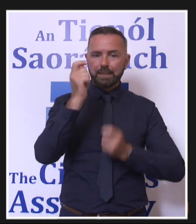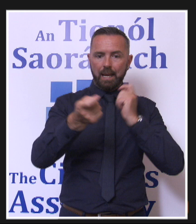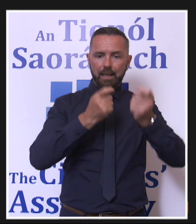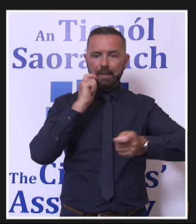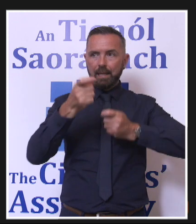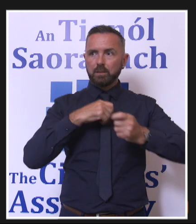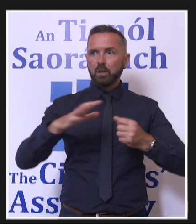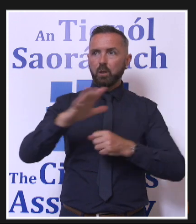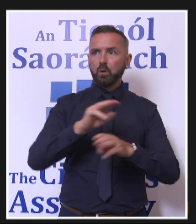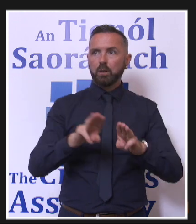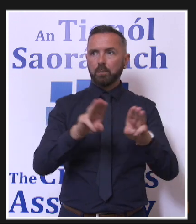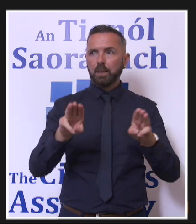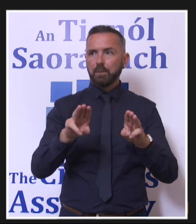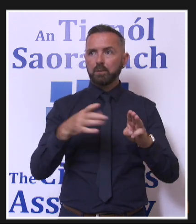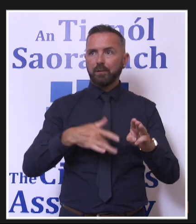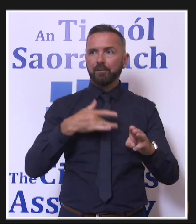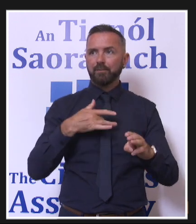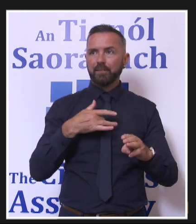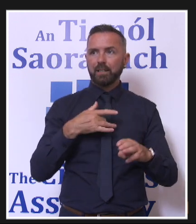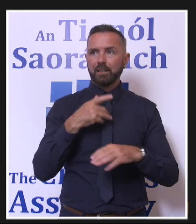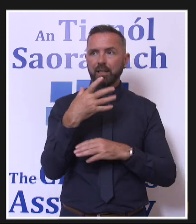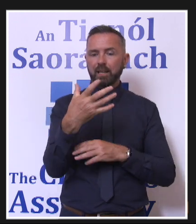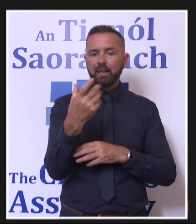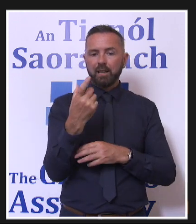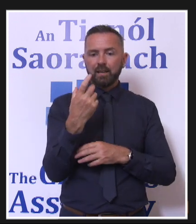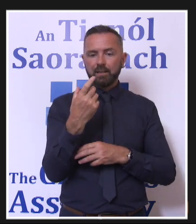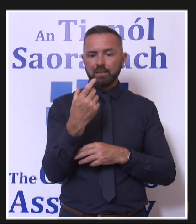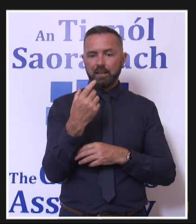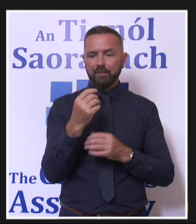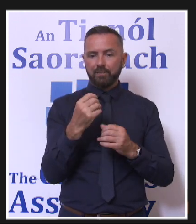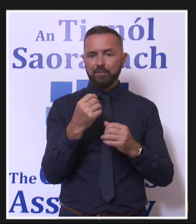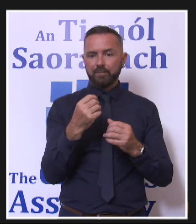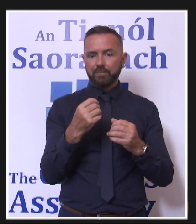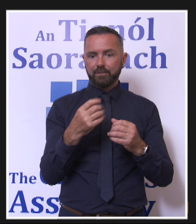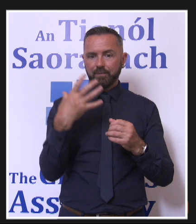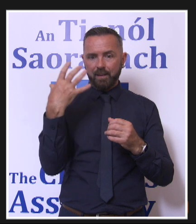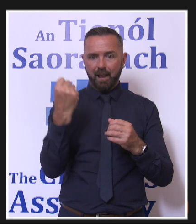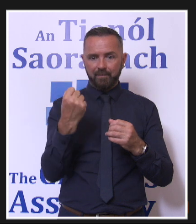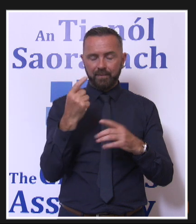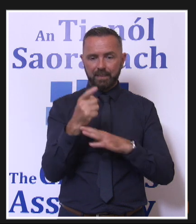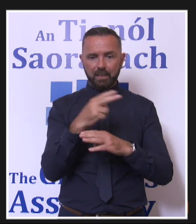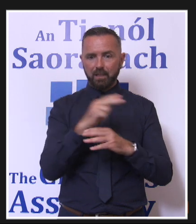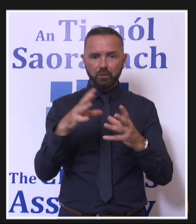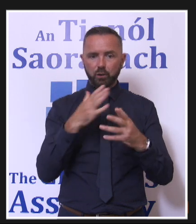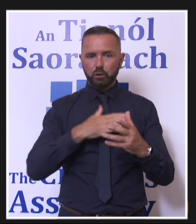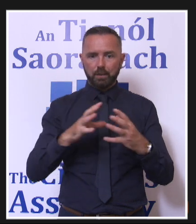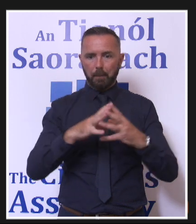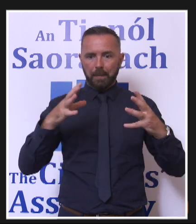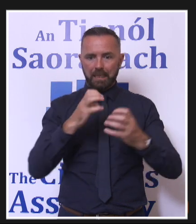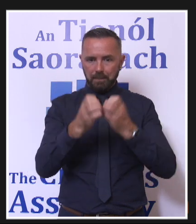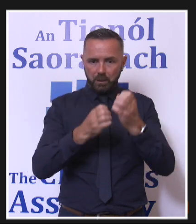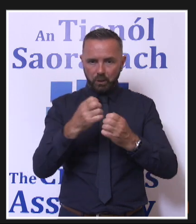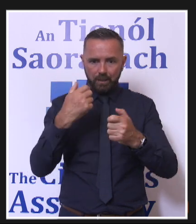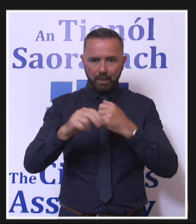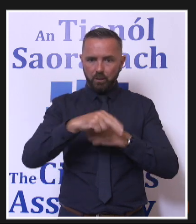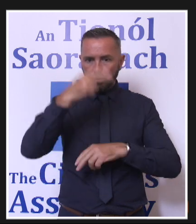order for the inhabitants to feel that the public policy is coming to them and not that this is the big machine they don't understand. And so they have